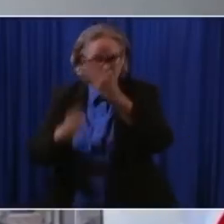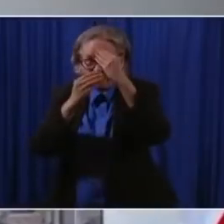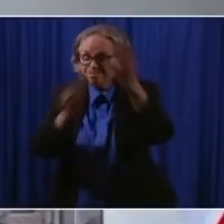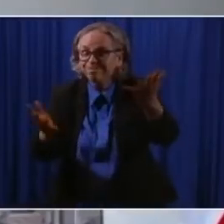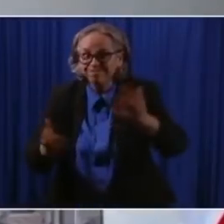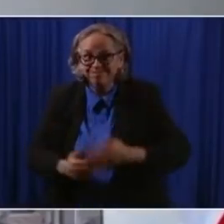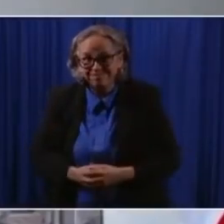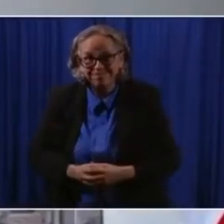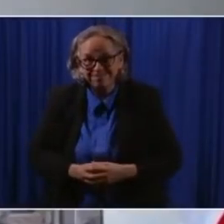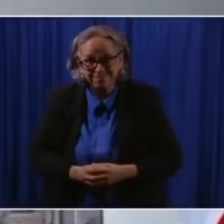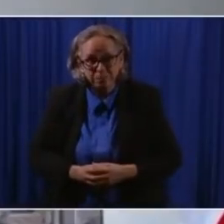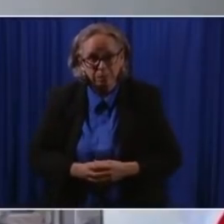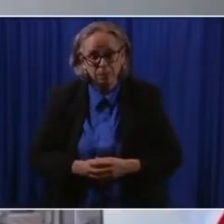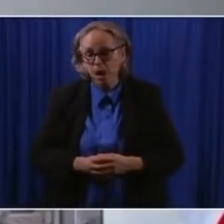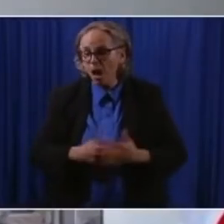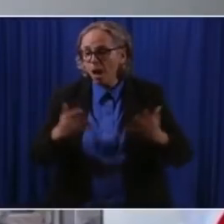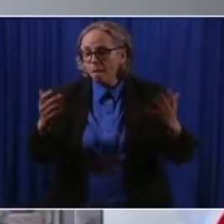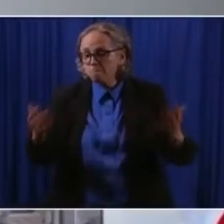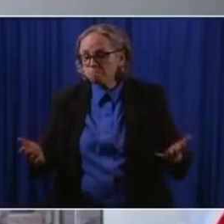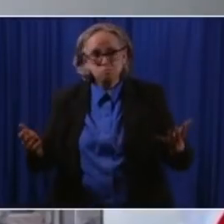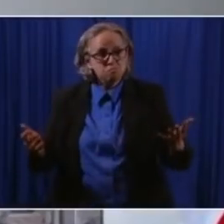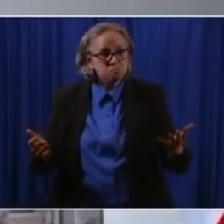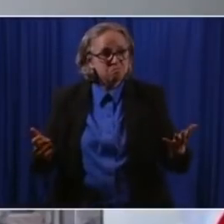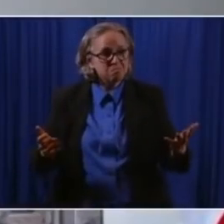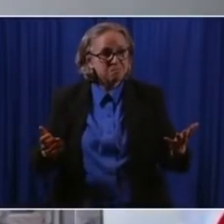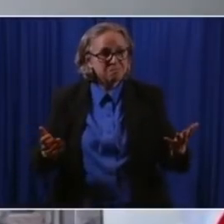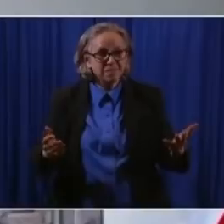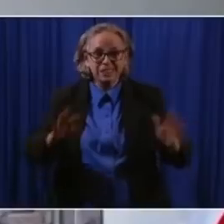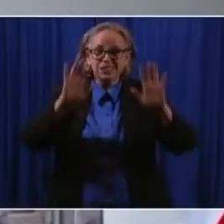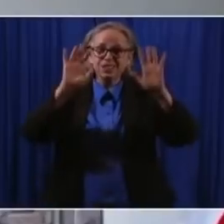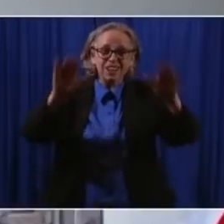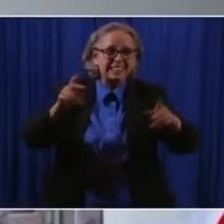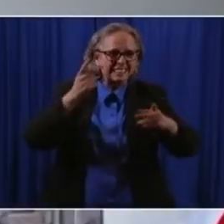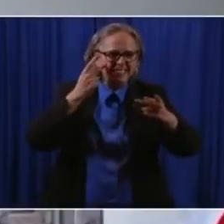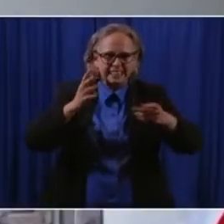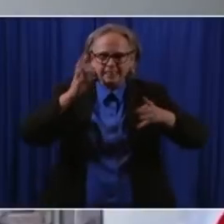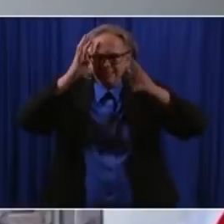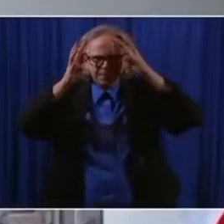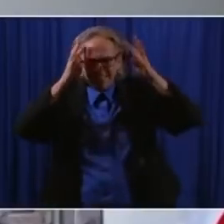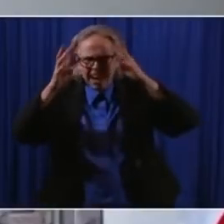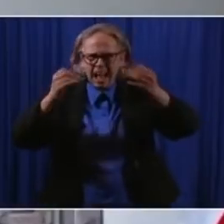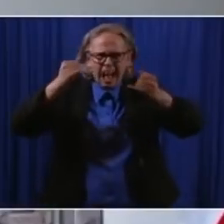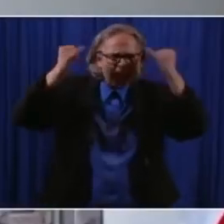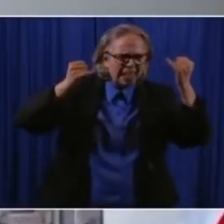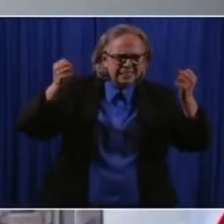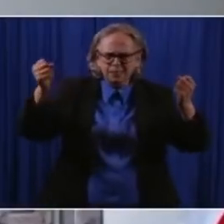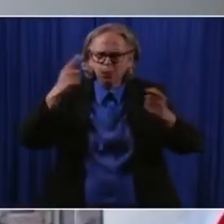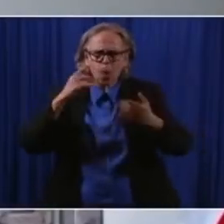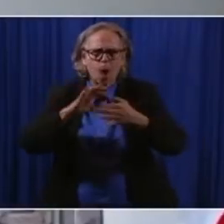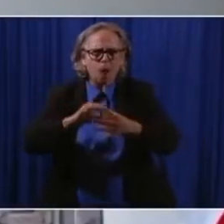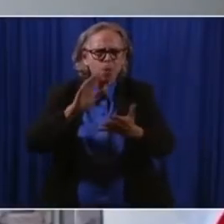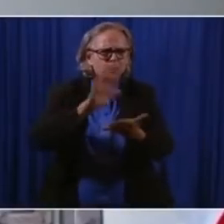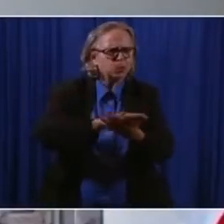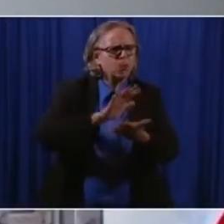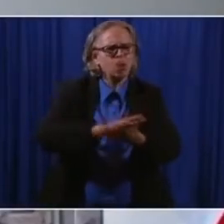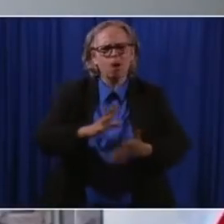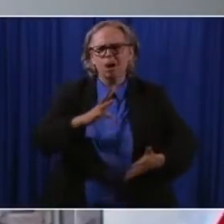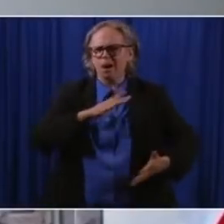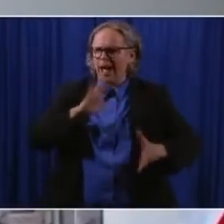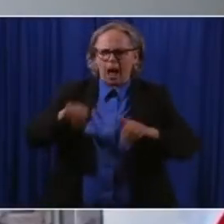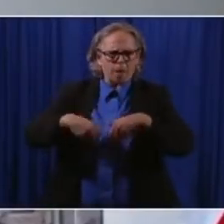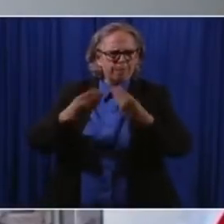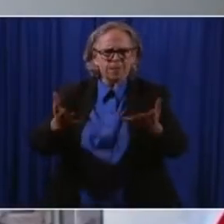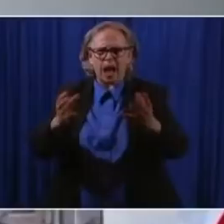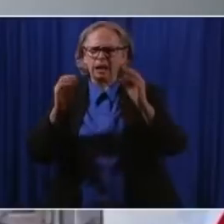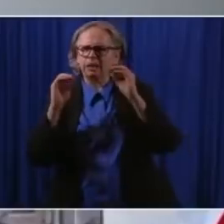Governor. And it's great to see all of the innovative things that schools are doing to help the kids get back and